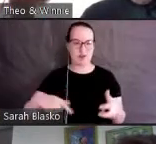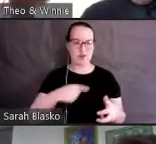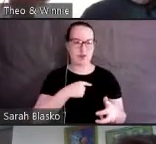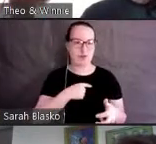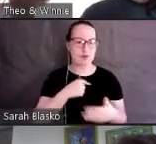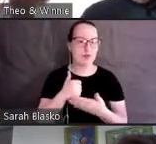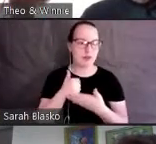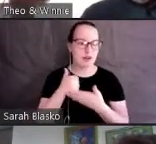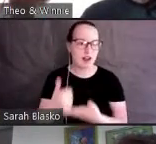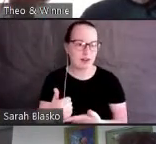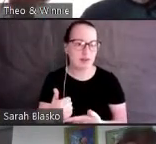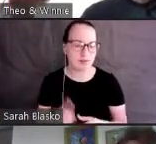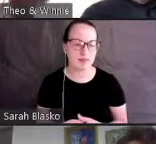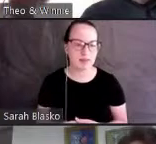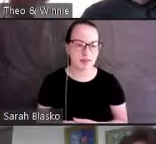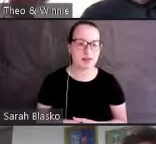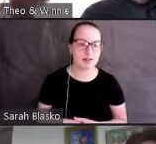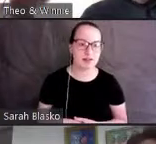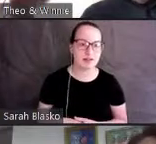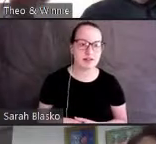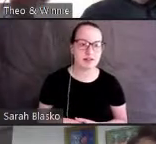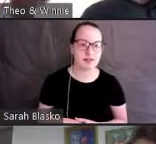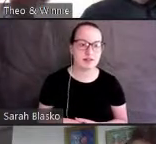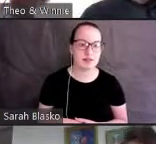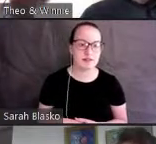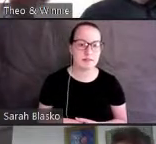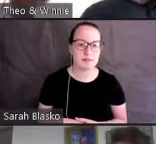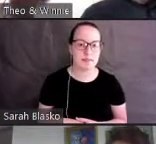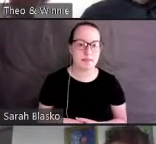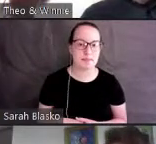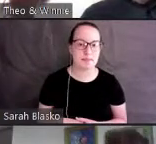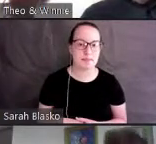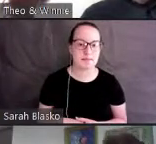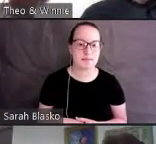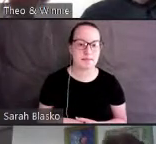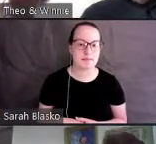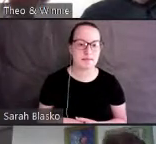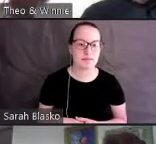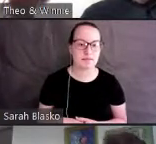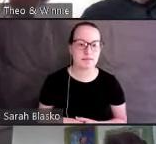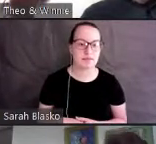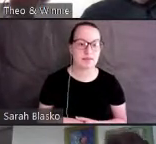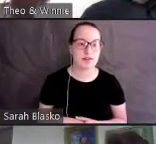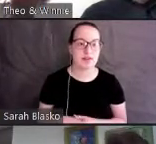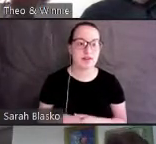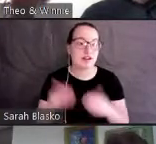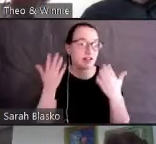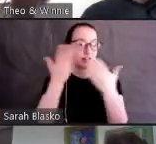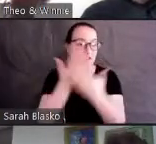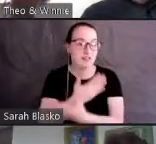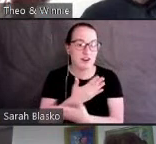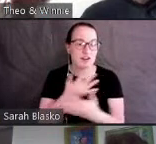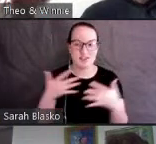Because that word of encouragement may just shake the chains of darkness off somebody's soul.